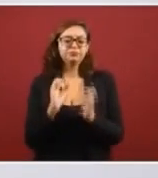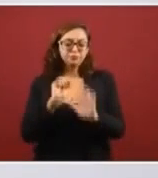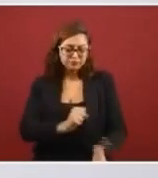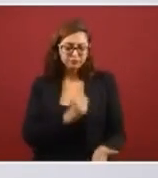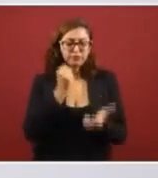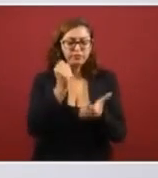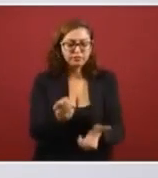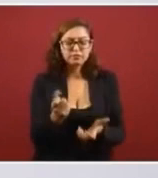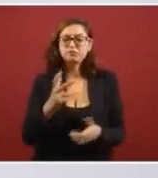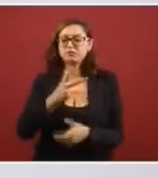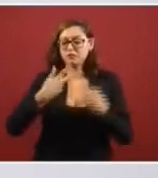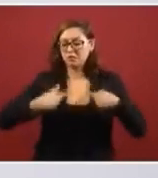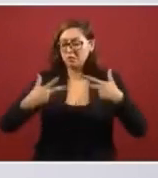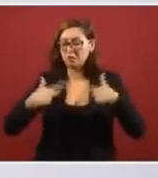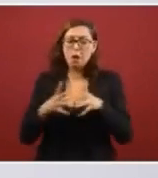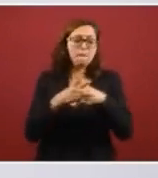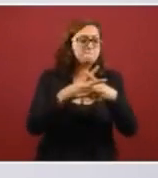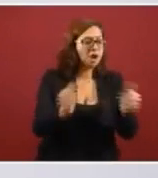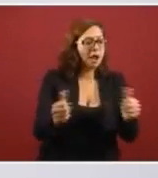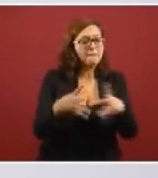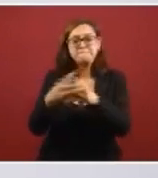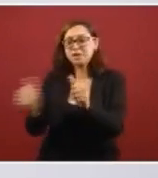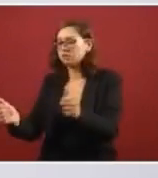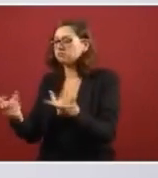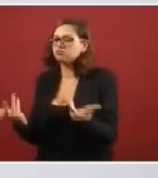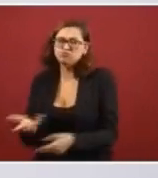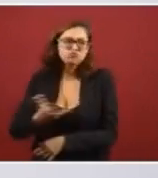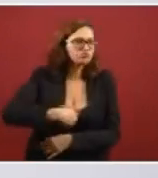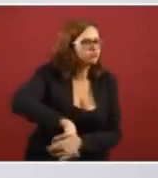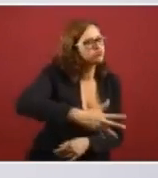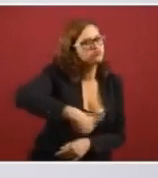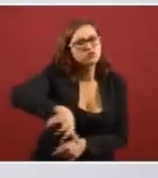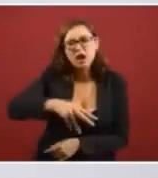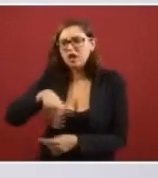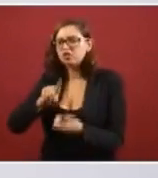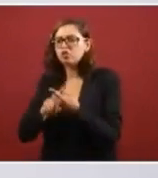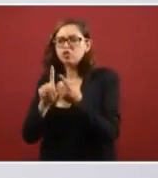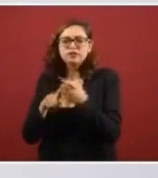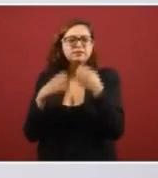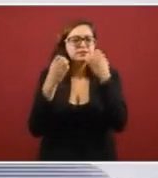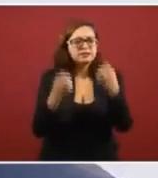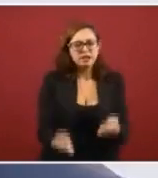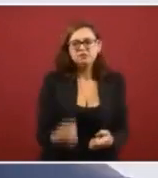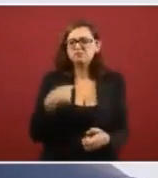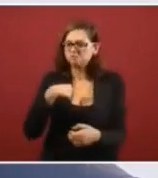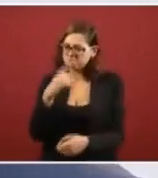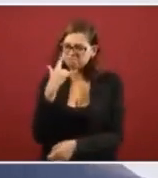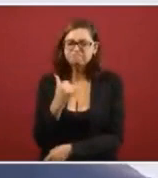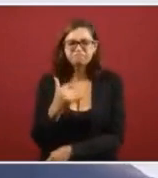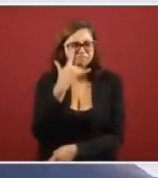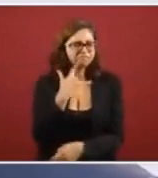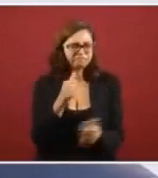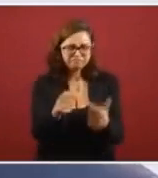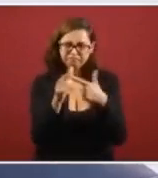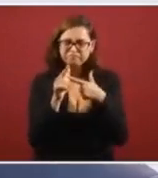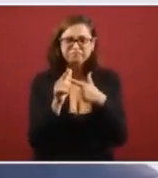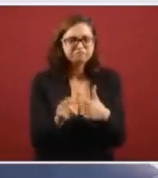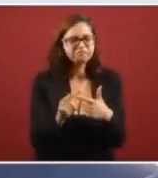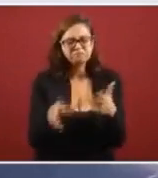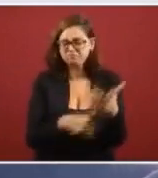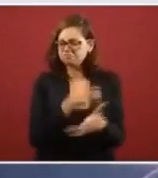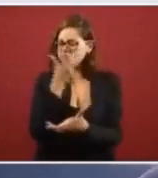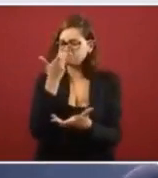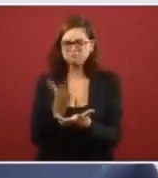and to find lost people that are lost to violence if we will not rest